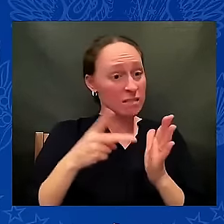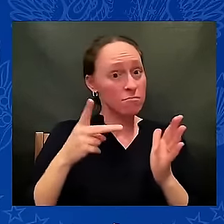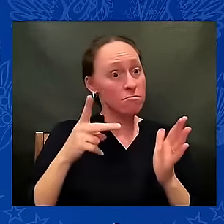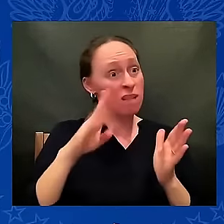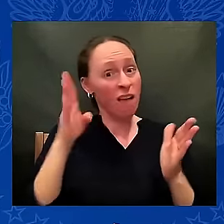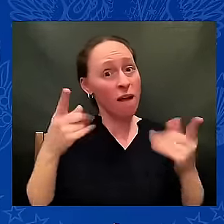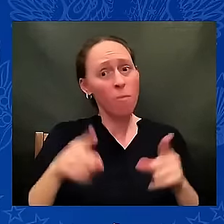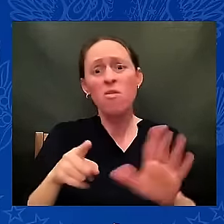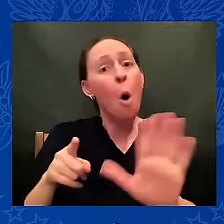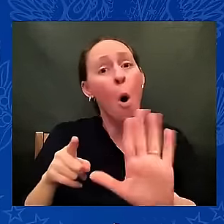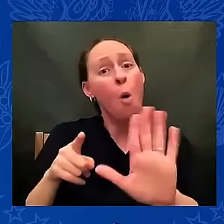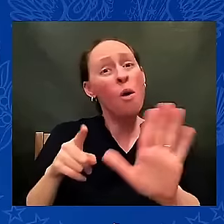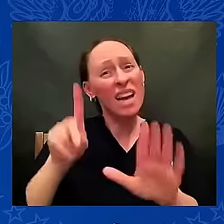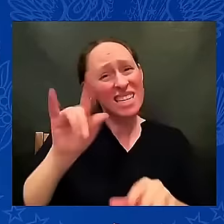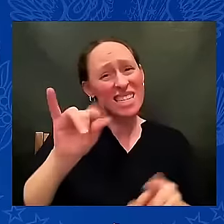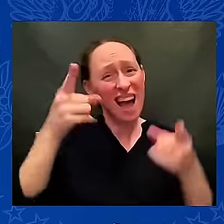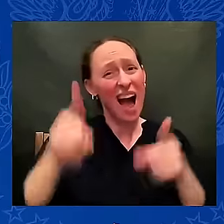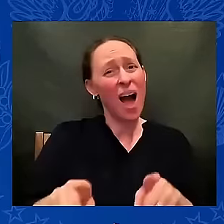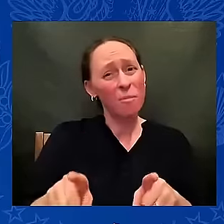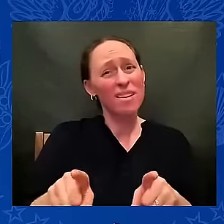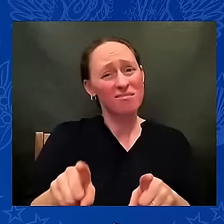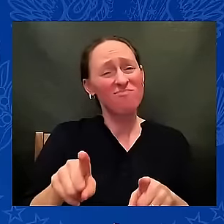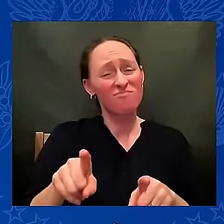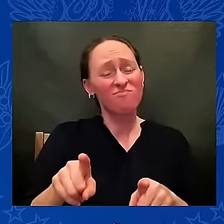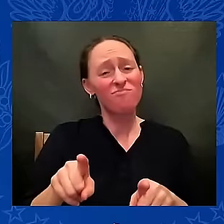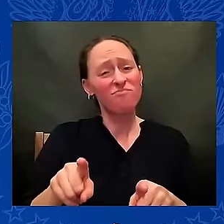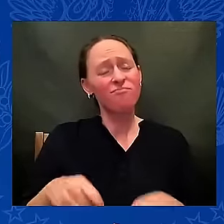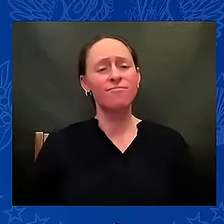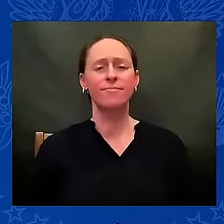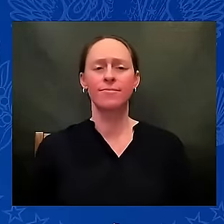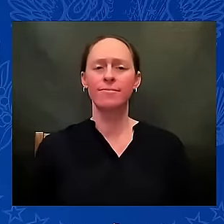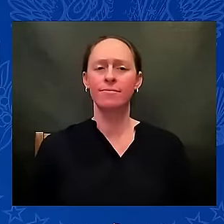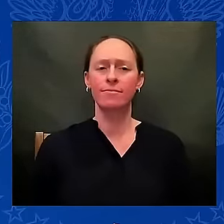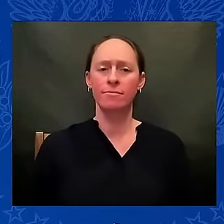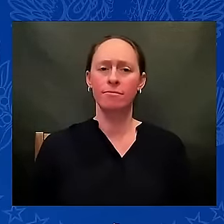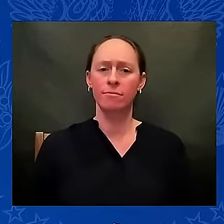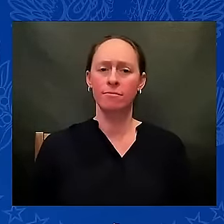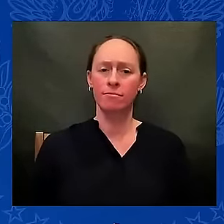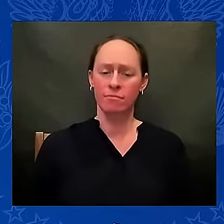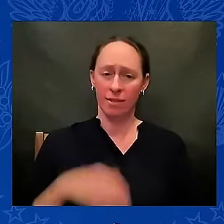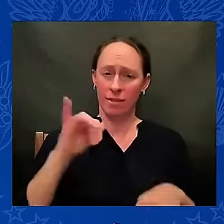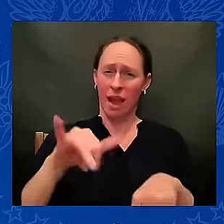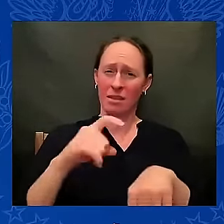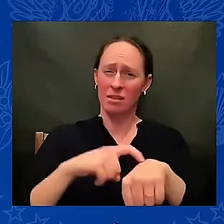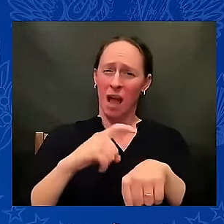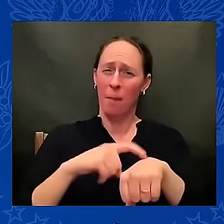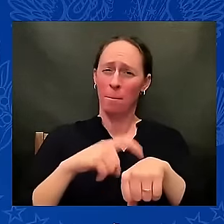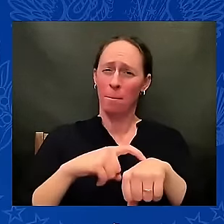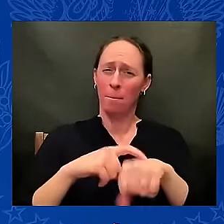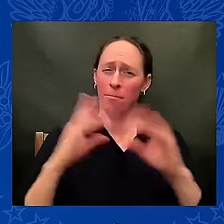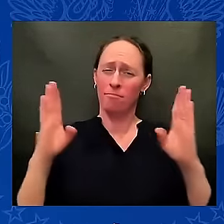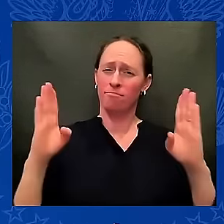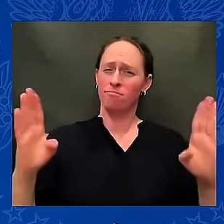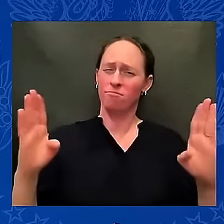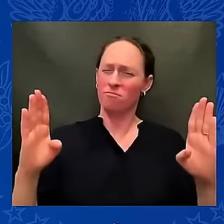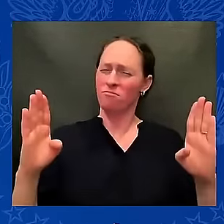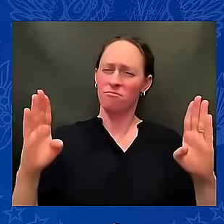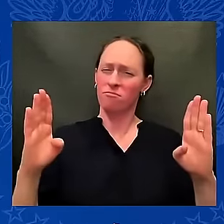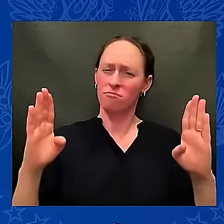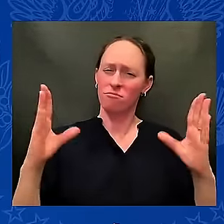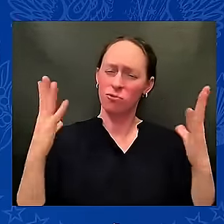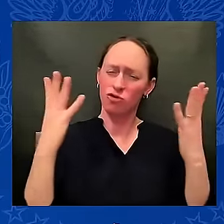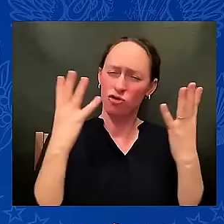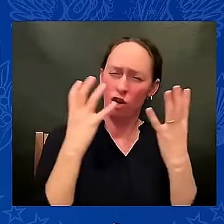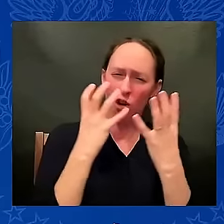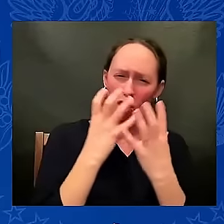While darkness can hide much, it erases nothing. It erases nothing. Some